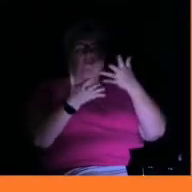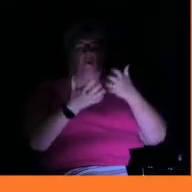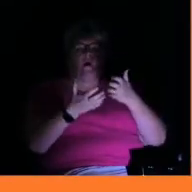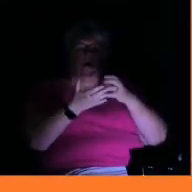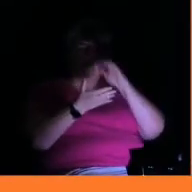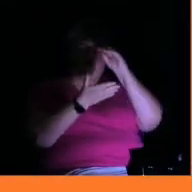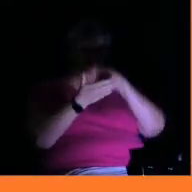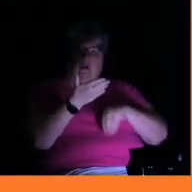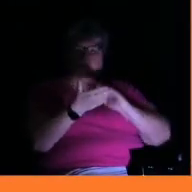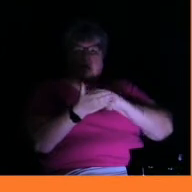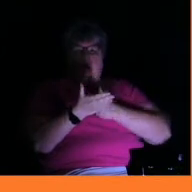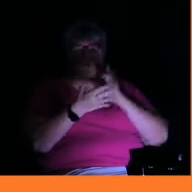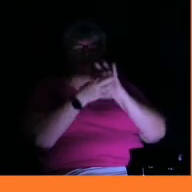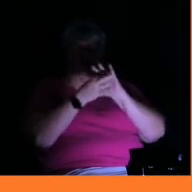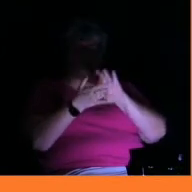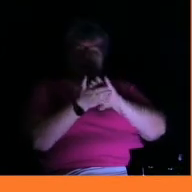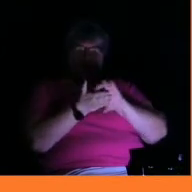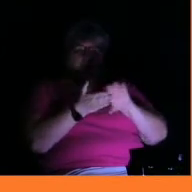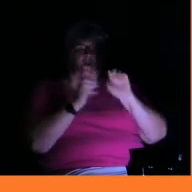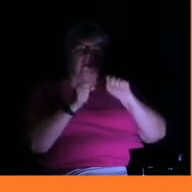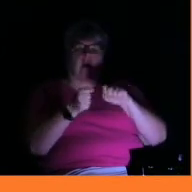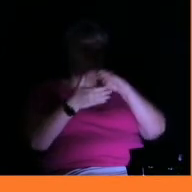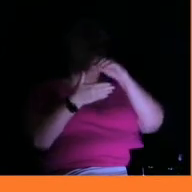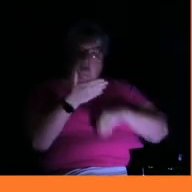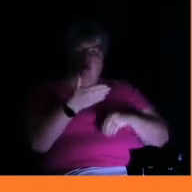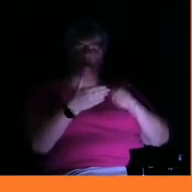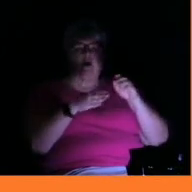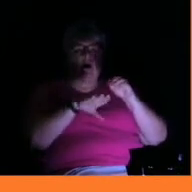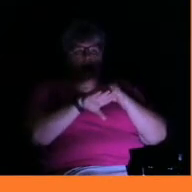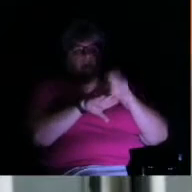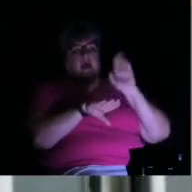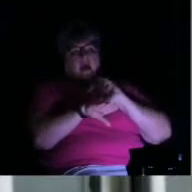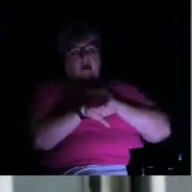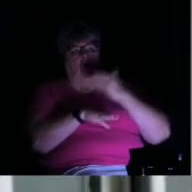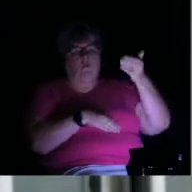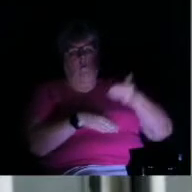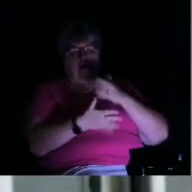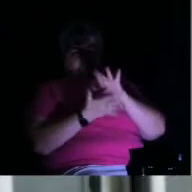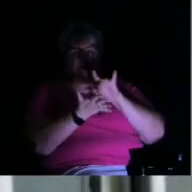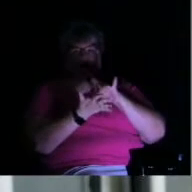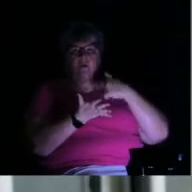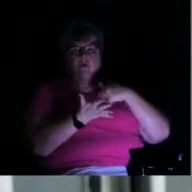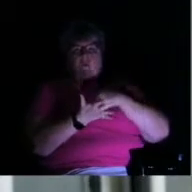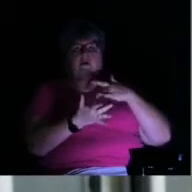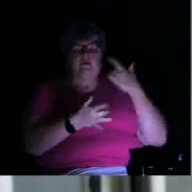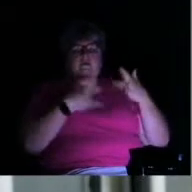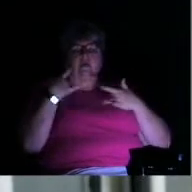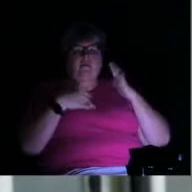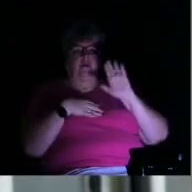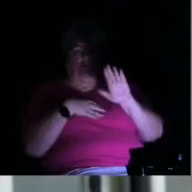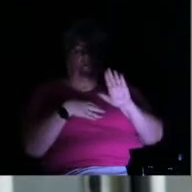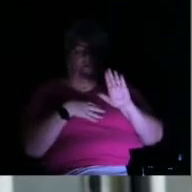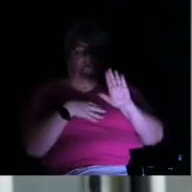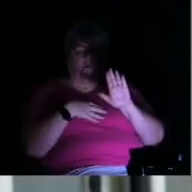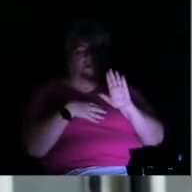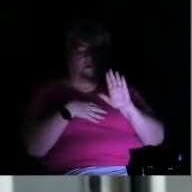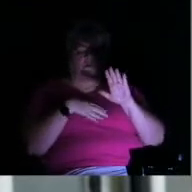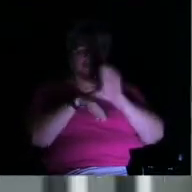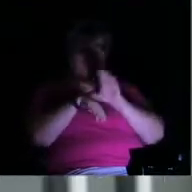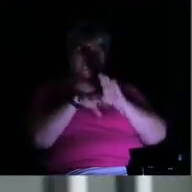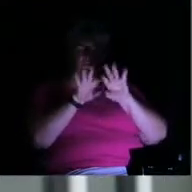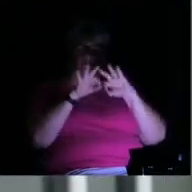card. You can fill out a connection card available at our Welcome Center. We are honored to be your church family and look forward to connecting